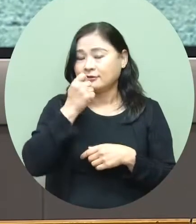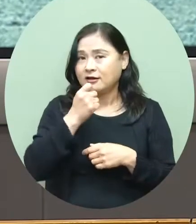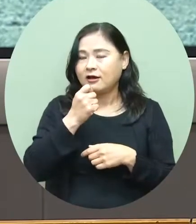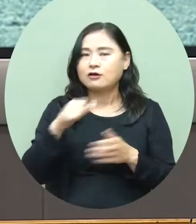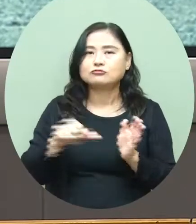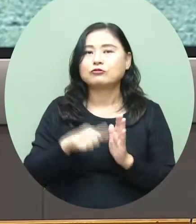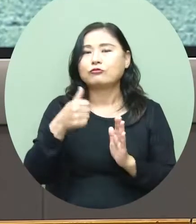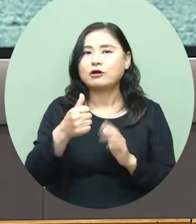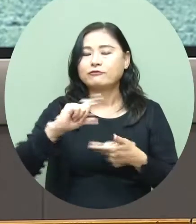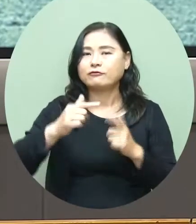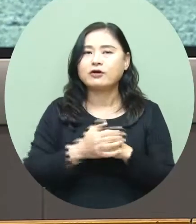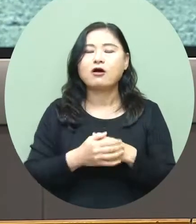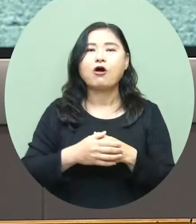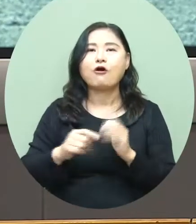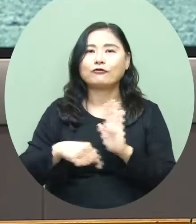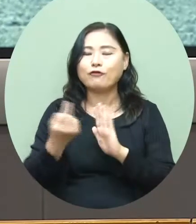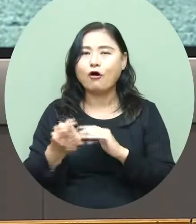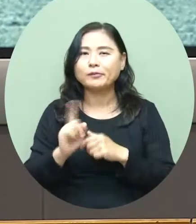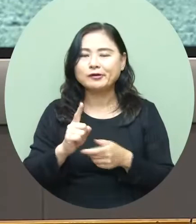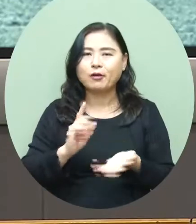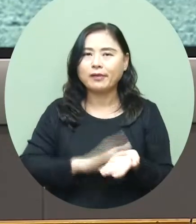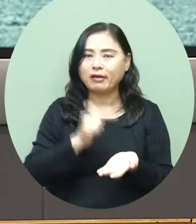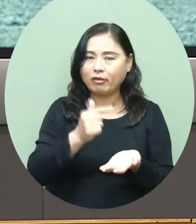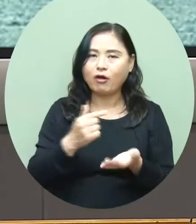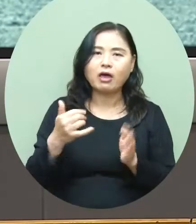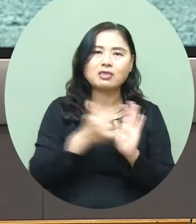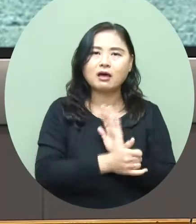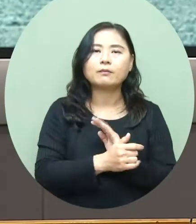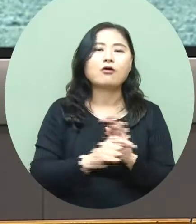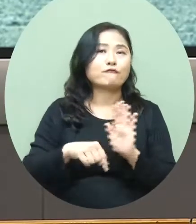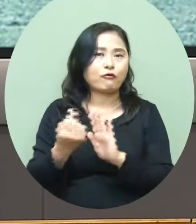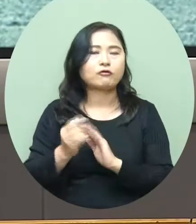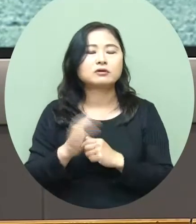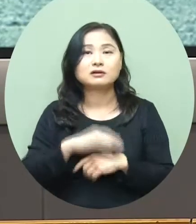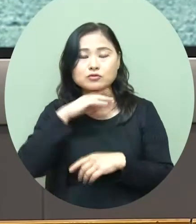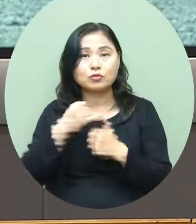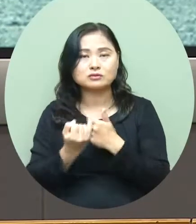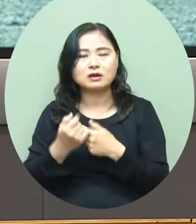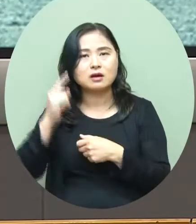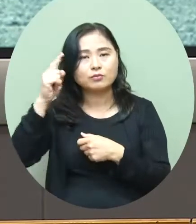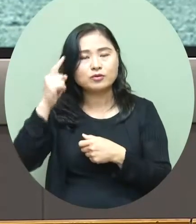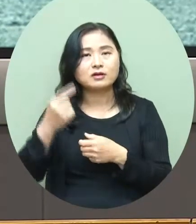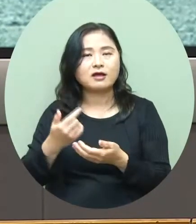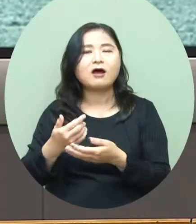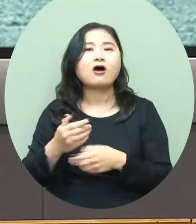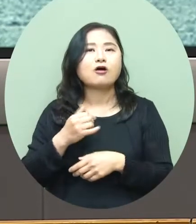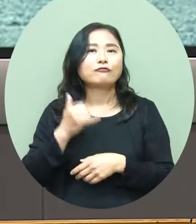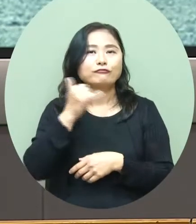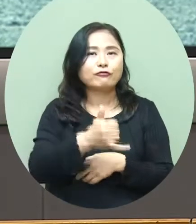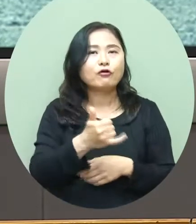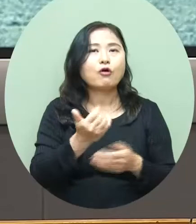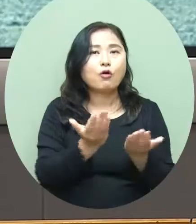Testing helps. This is an effective way to help prevent cases from